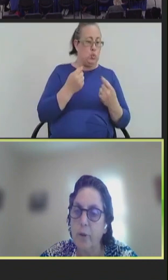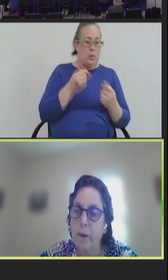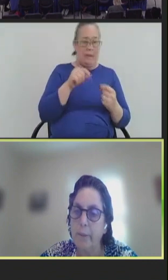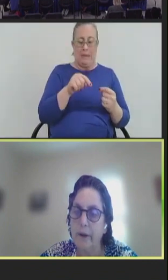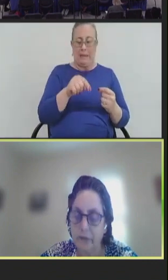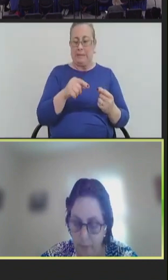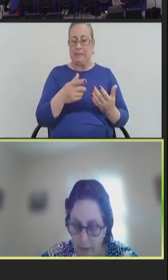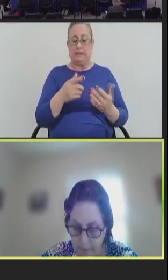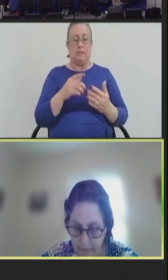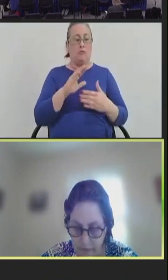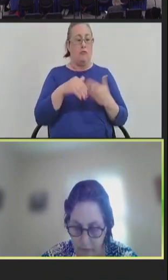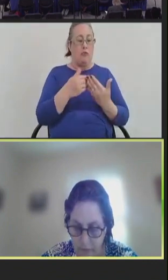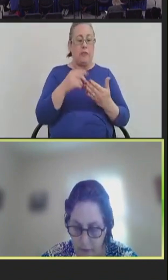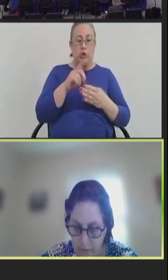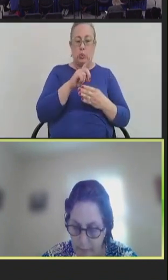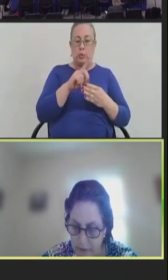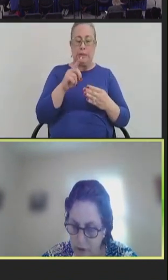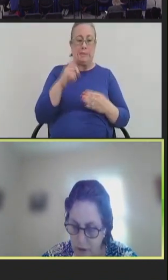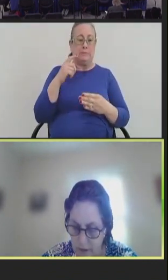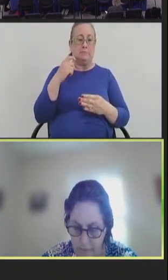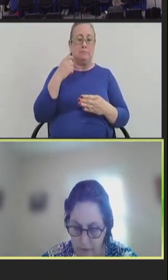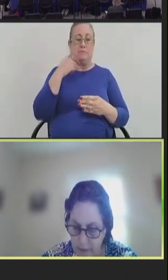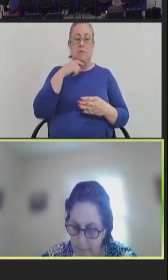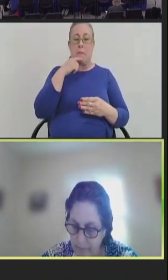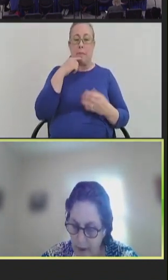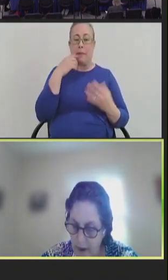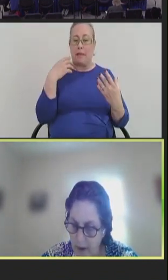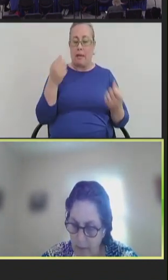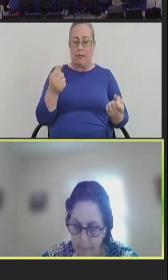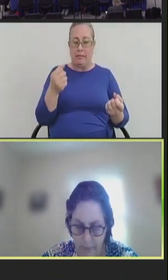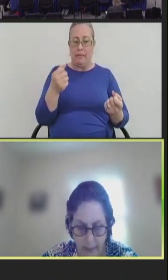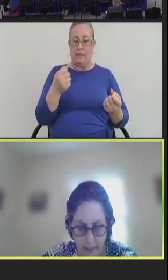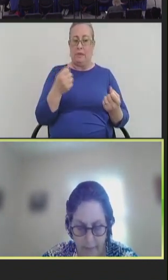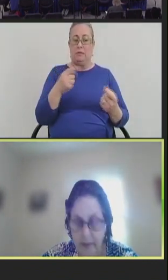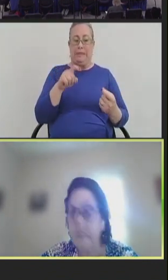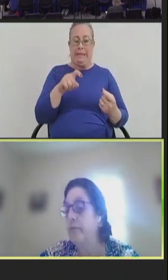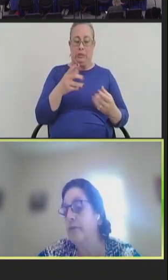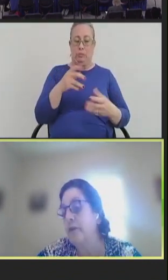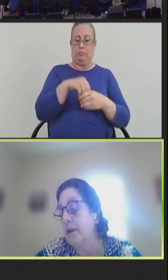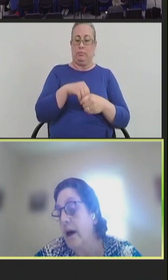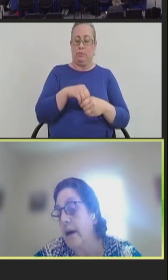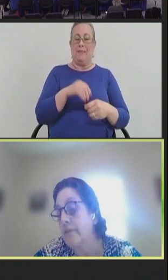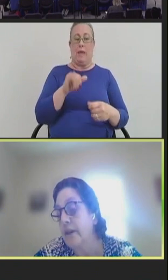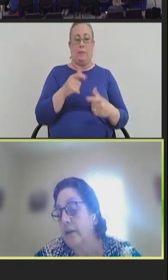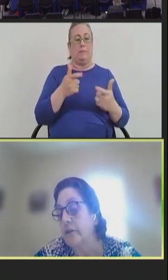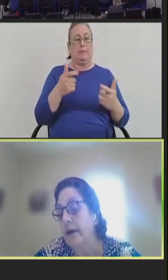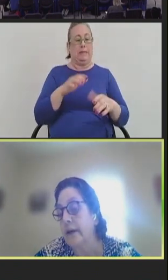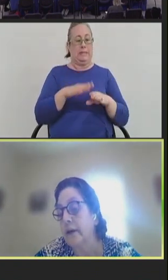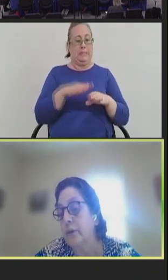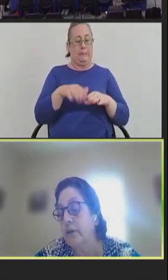of a local public health department. That's a big shift. And they did a lot